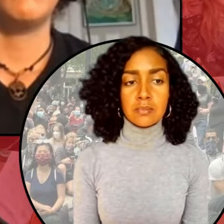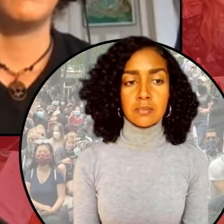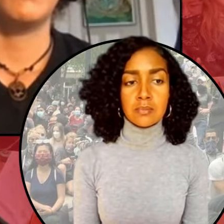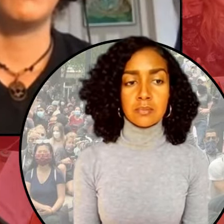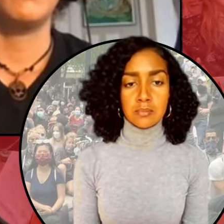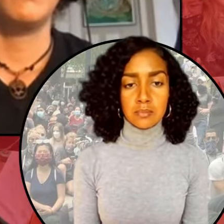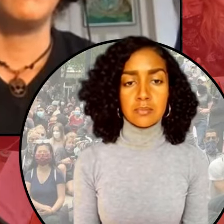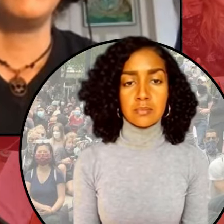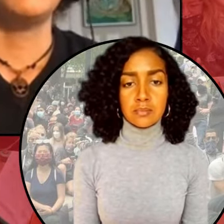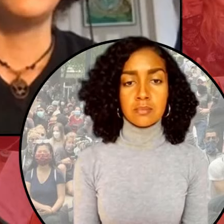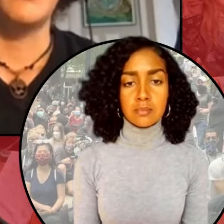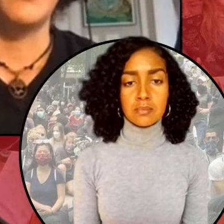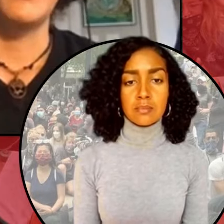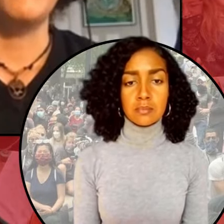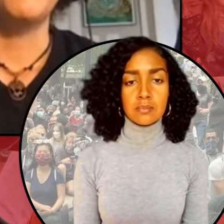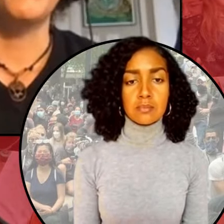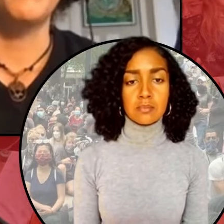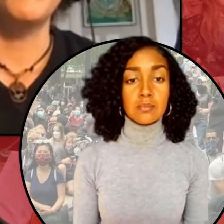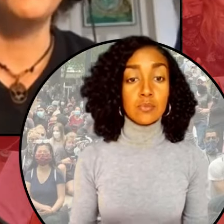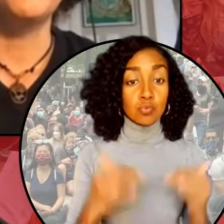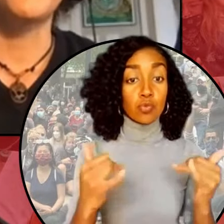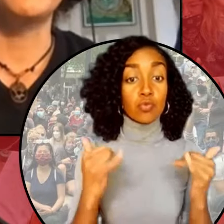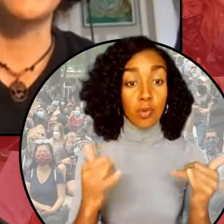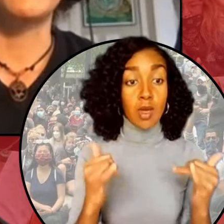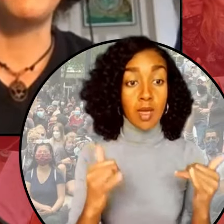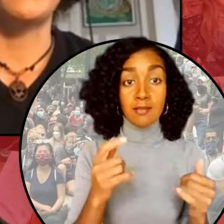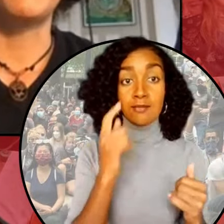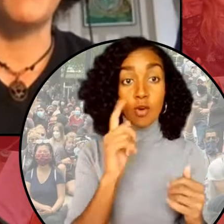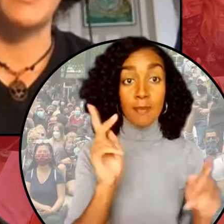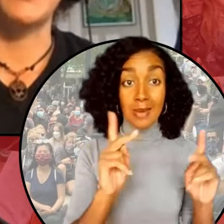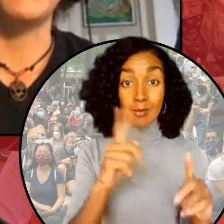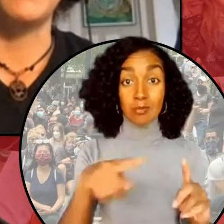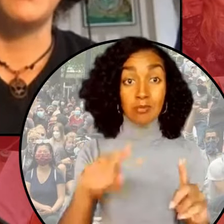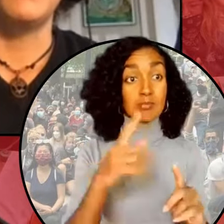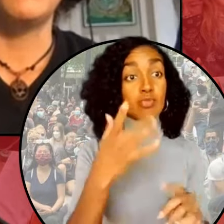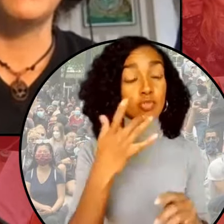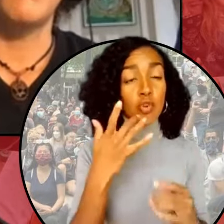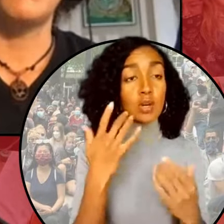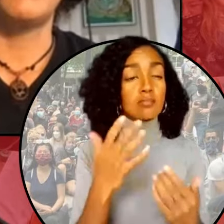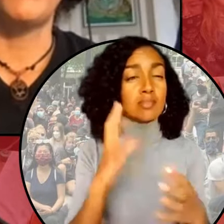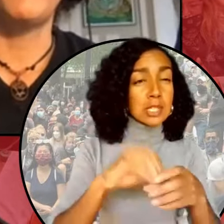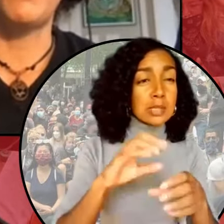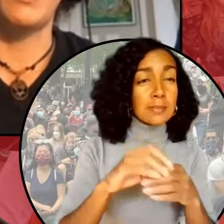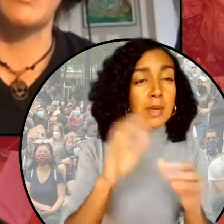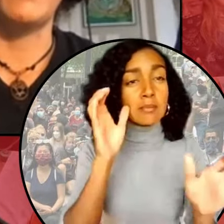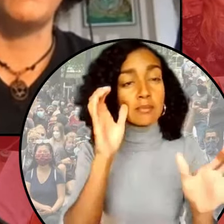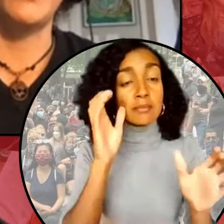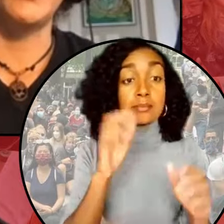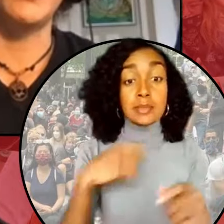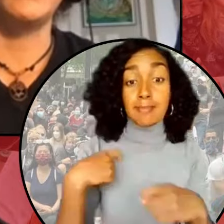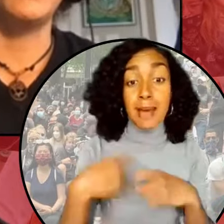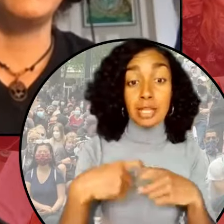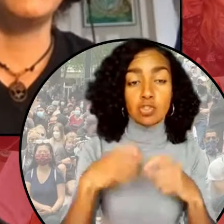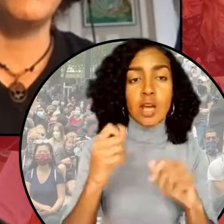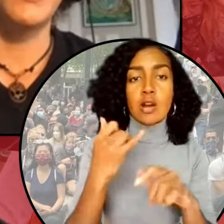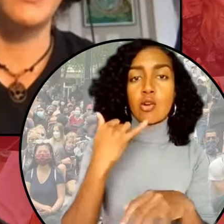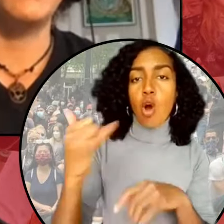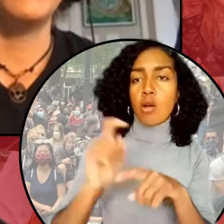609-663-1611. Today, for people who prefer to participate in Spanish, you can call a separate phone line, which